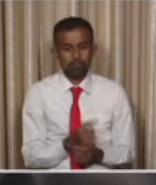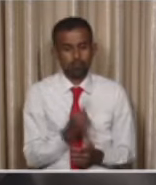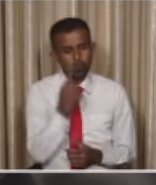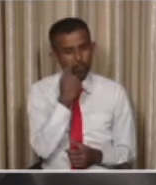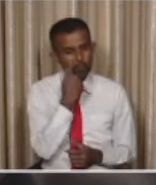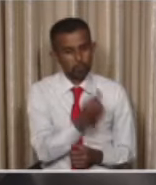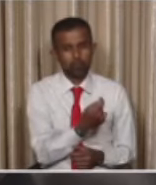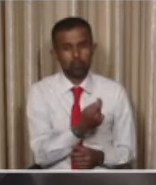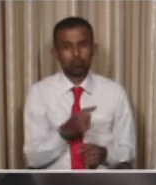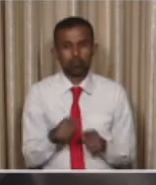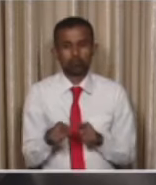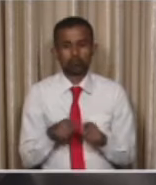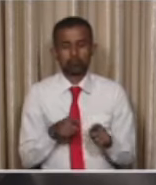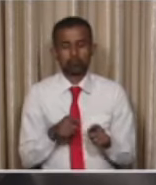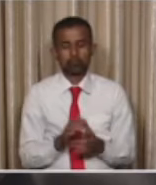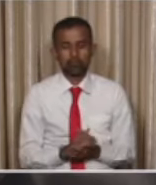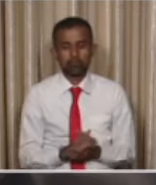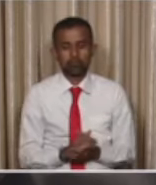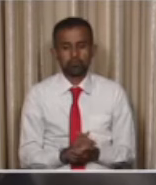But by this one act,